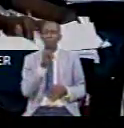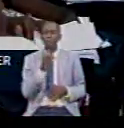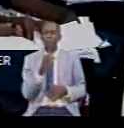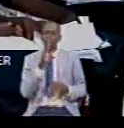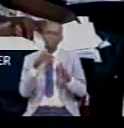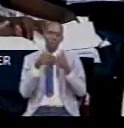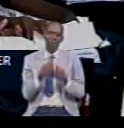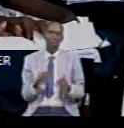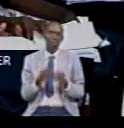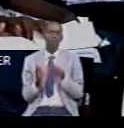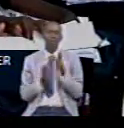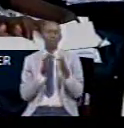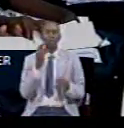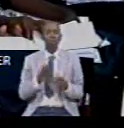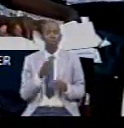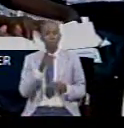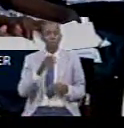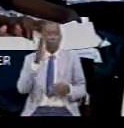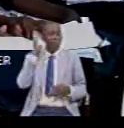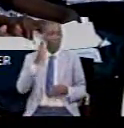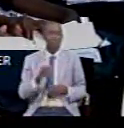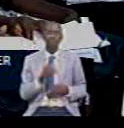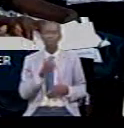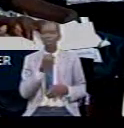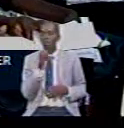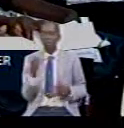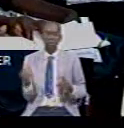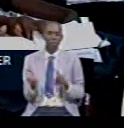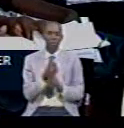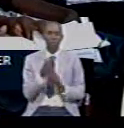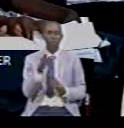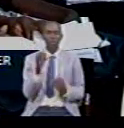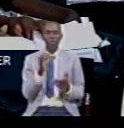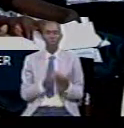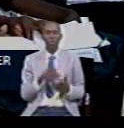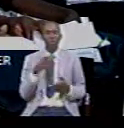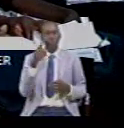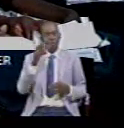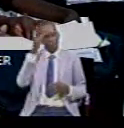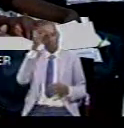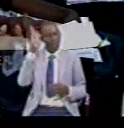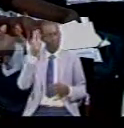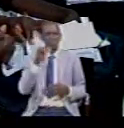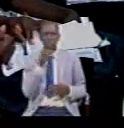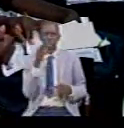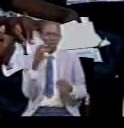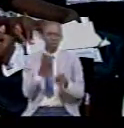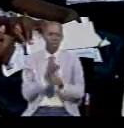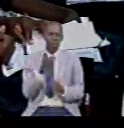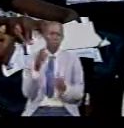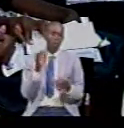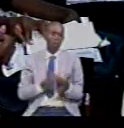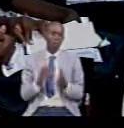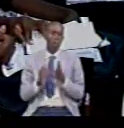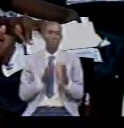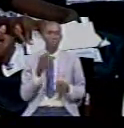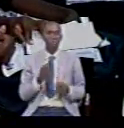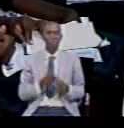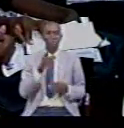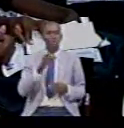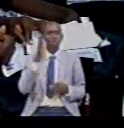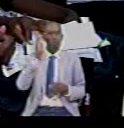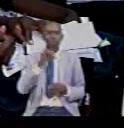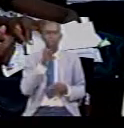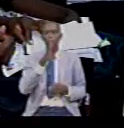devil. He will not get you again. He will not possess you again. He will not, you will not be his